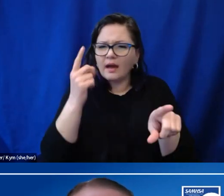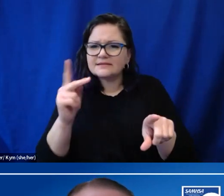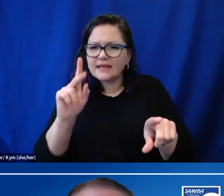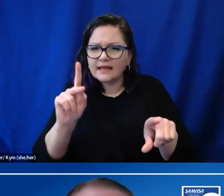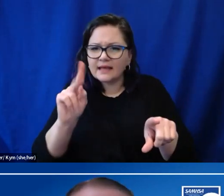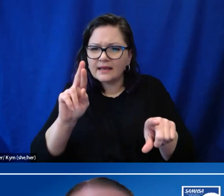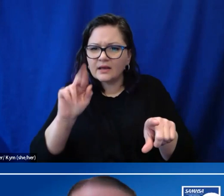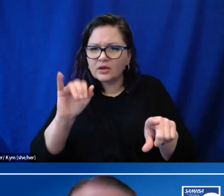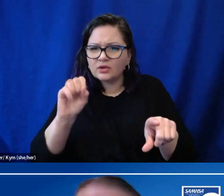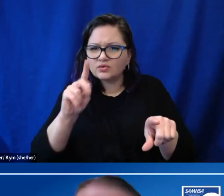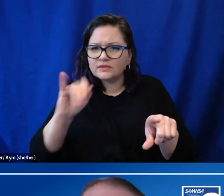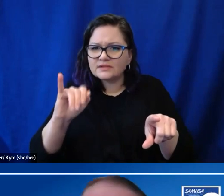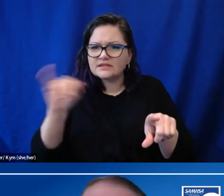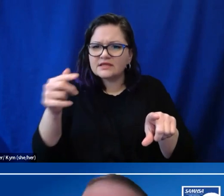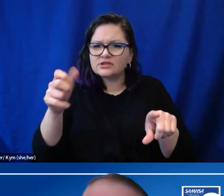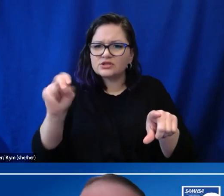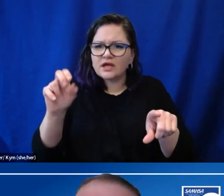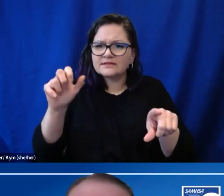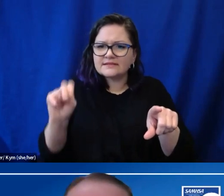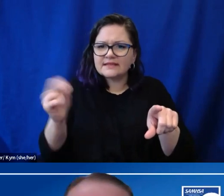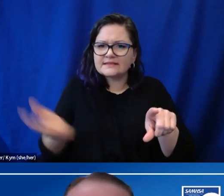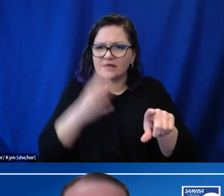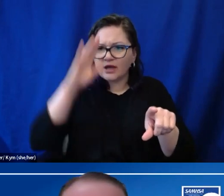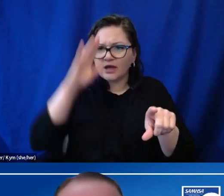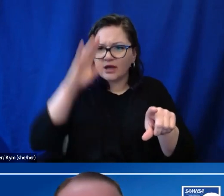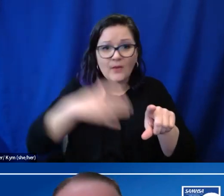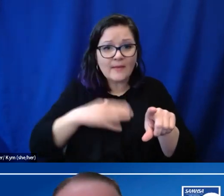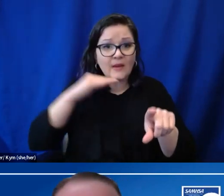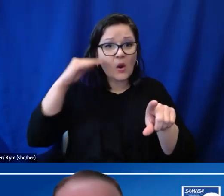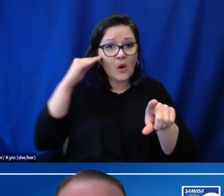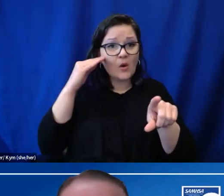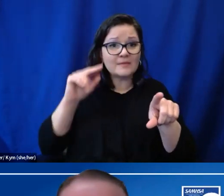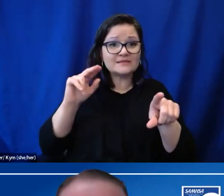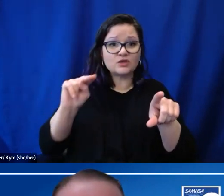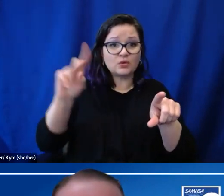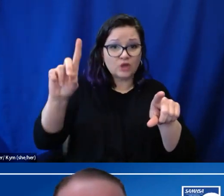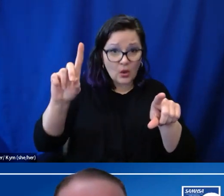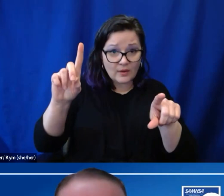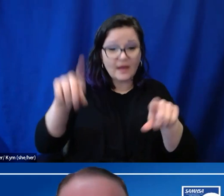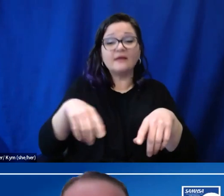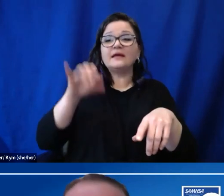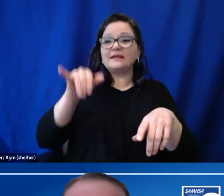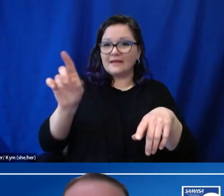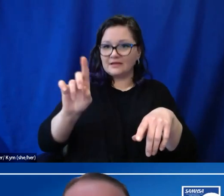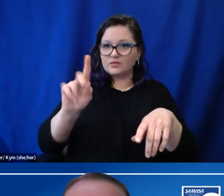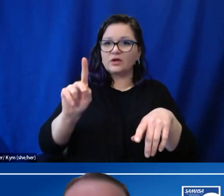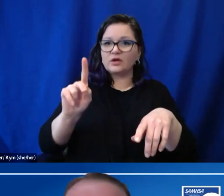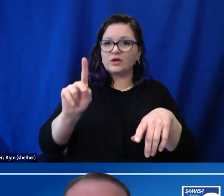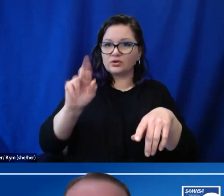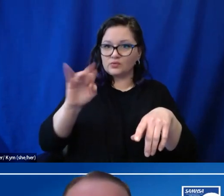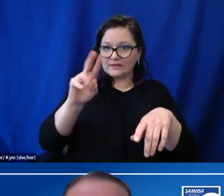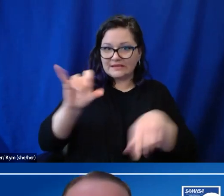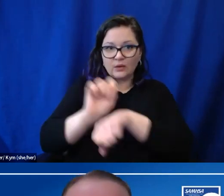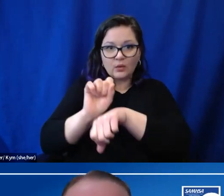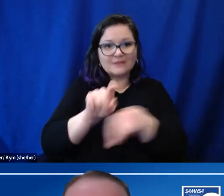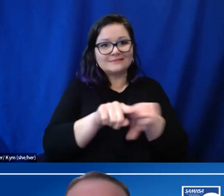is on with us. Hi, Christy. My home is in North Dakota, and that's where Christy works as a